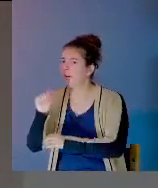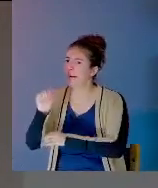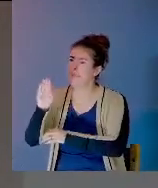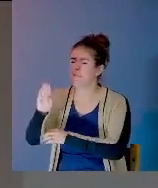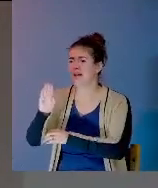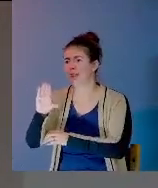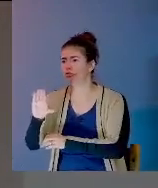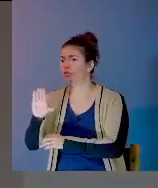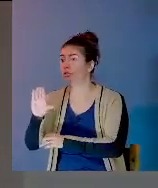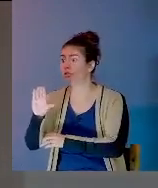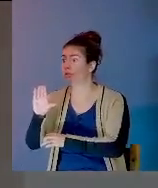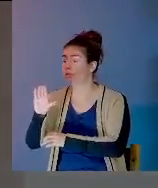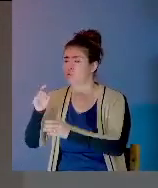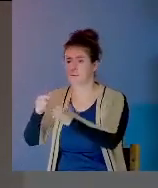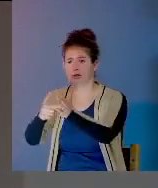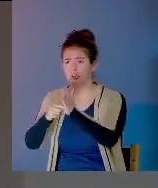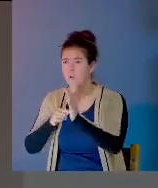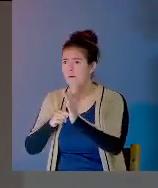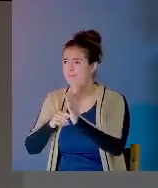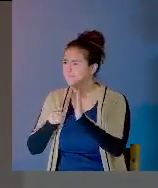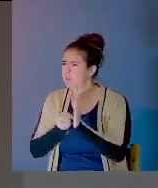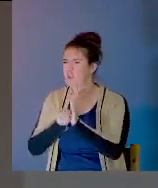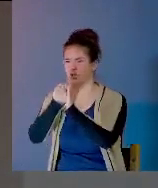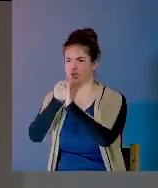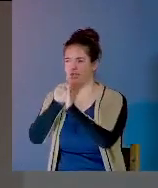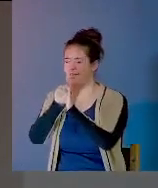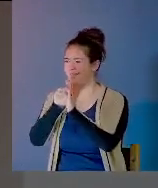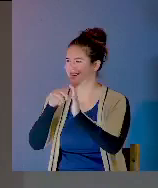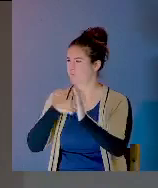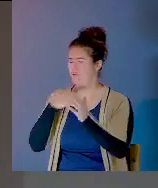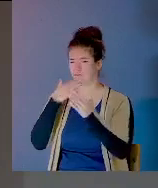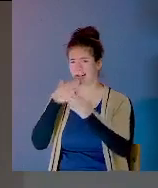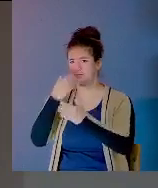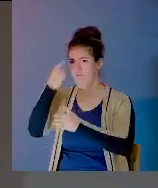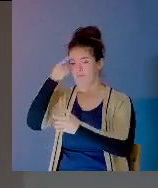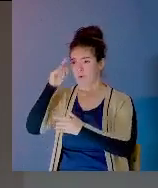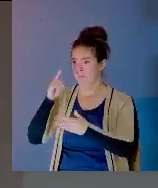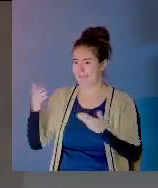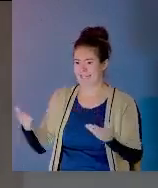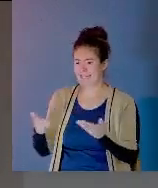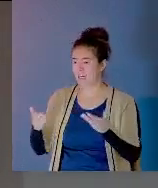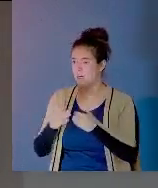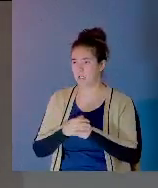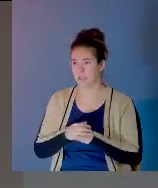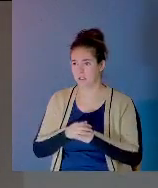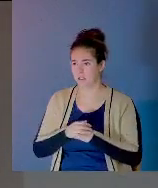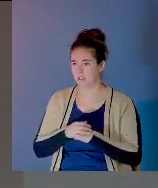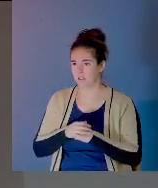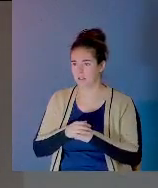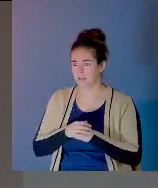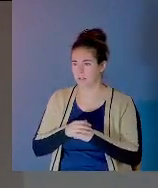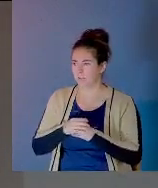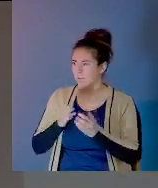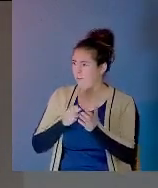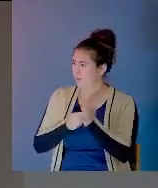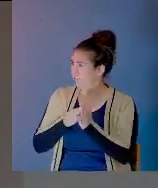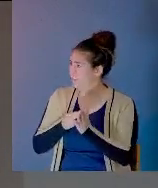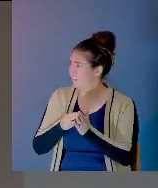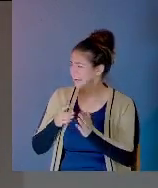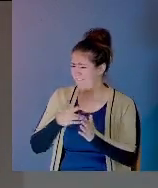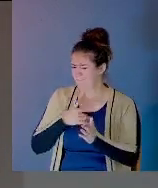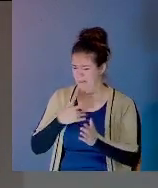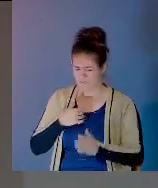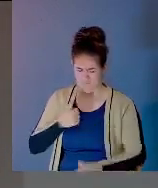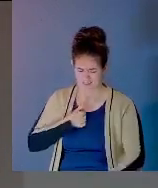just being grateful for being here. I was so militant, and I had a heart that I always told people what to do, and